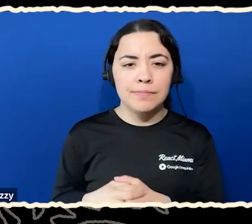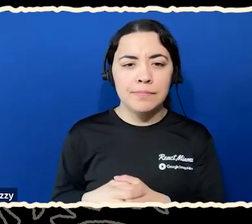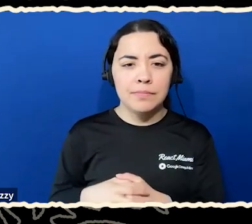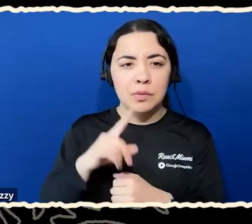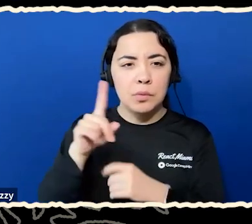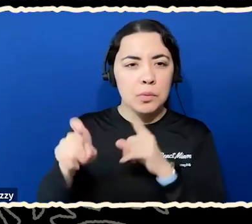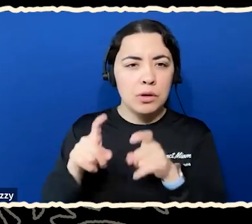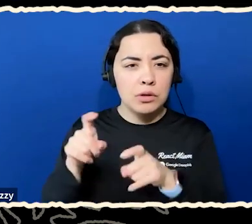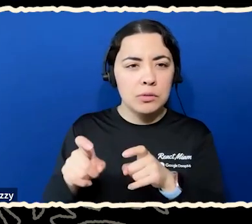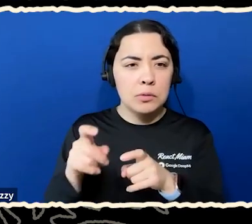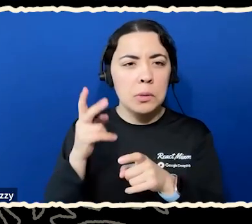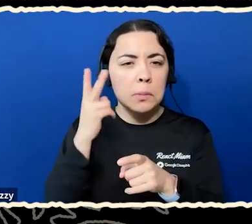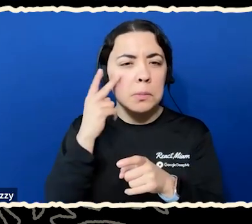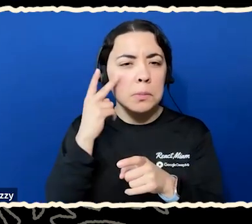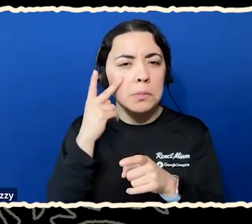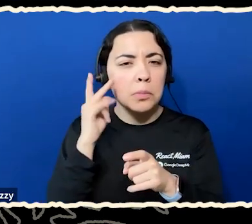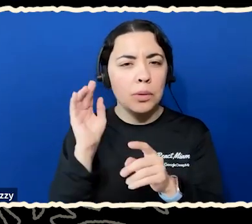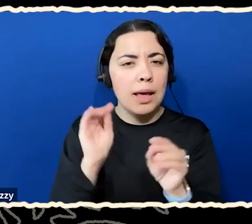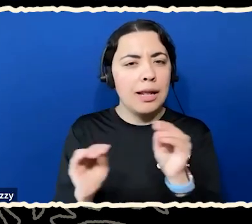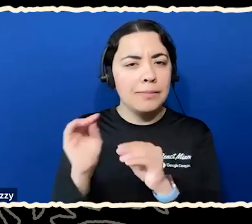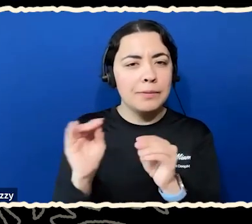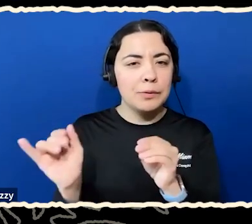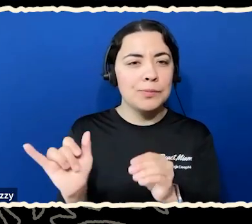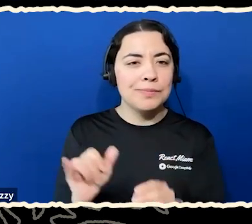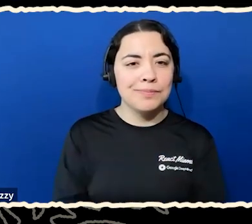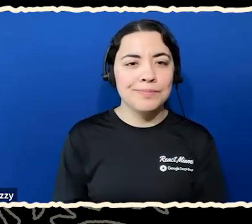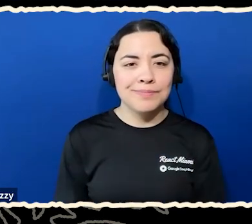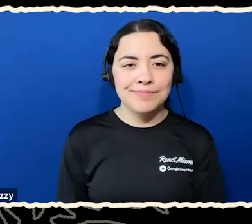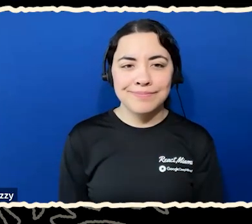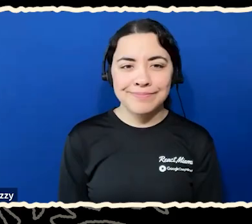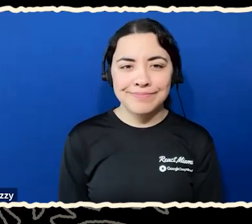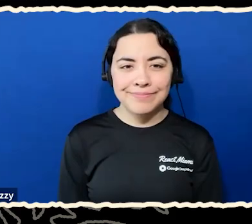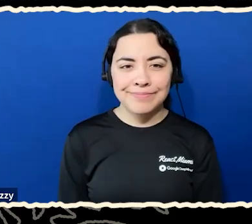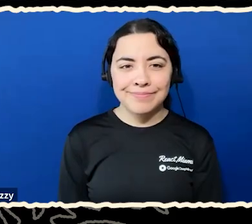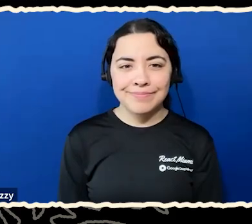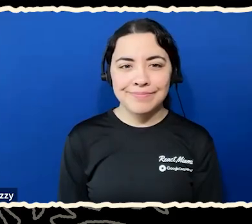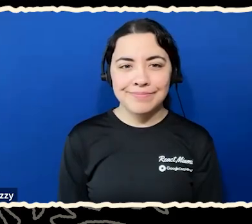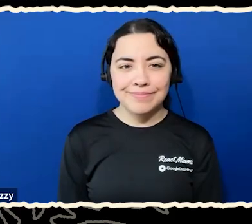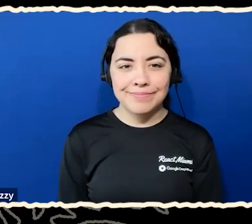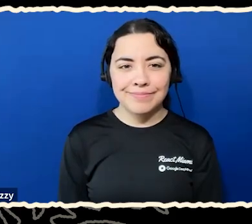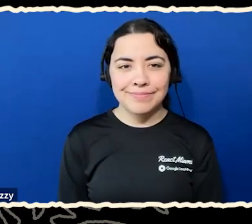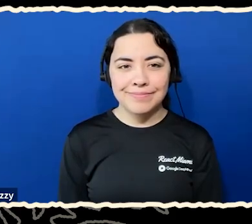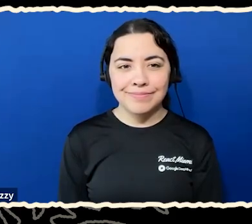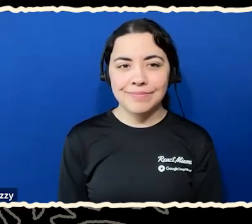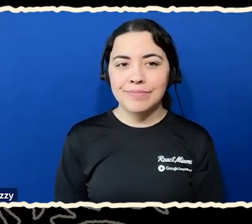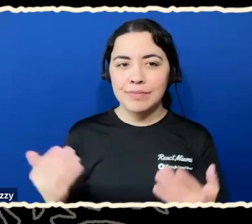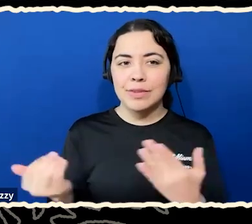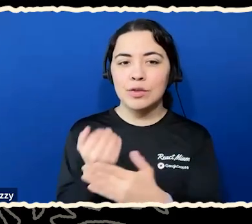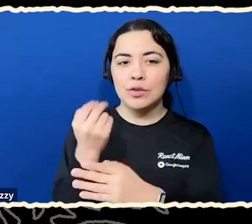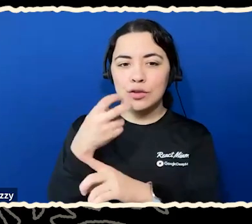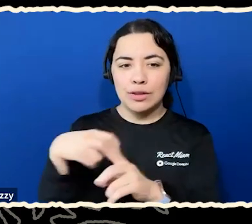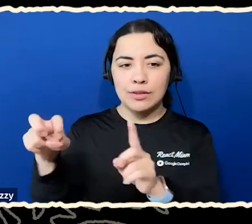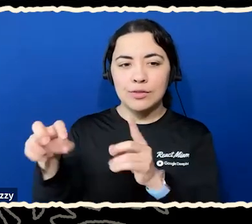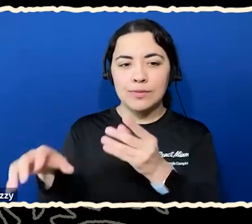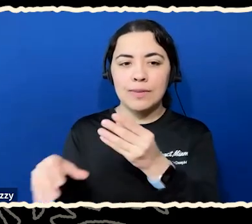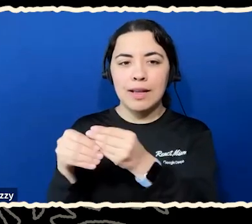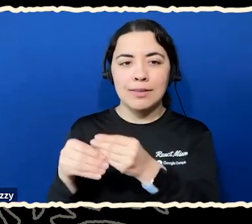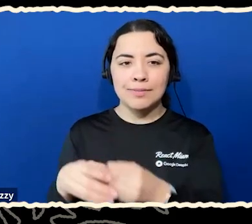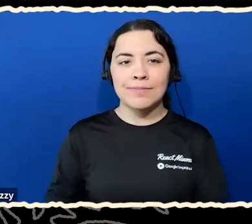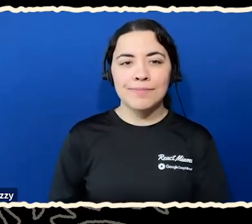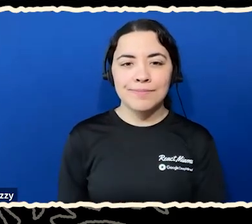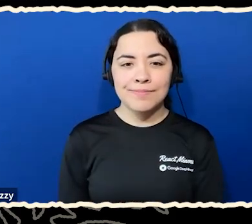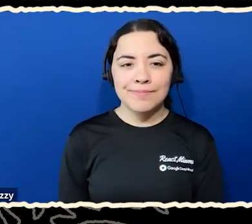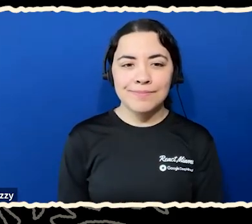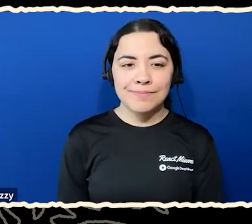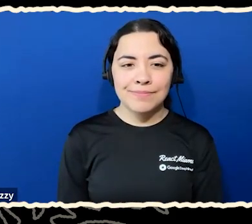too. Let's very simply add a view transition around our question card. All we need is a